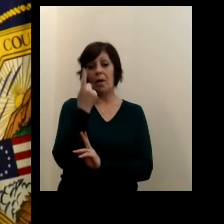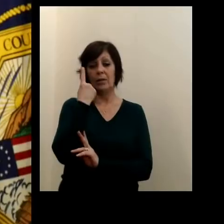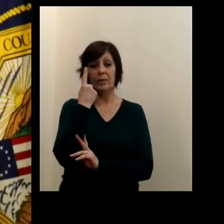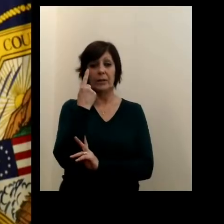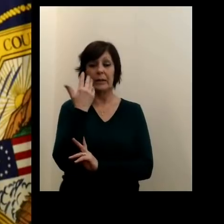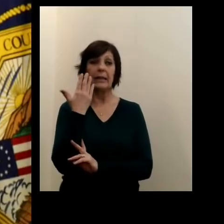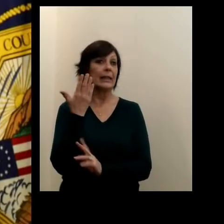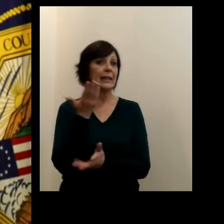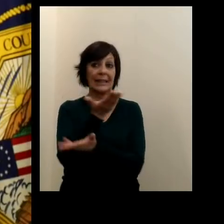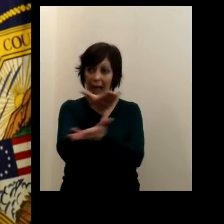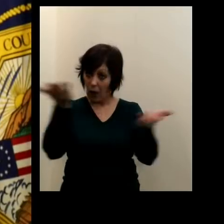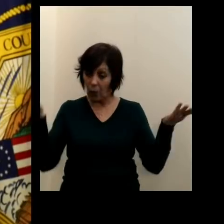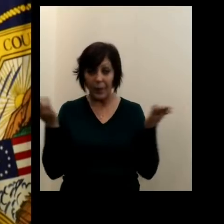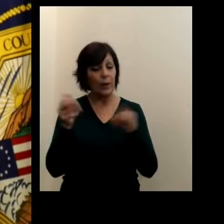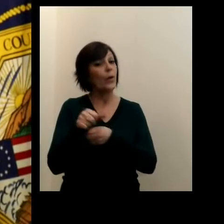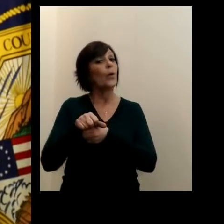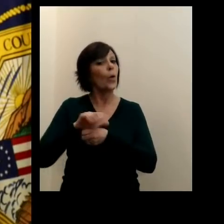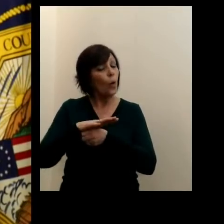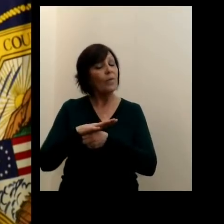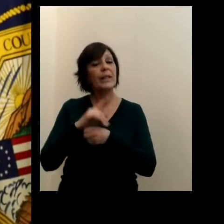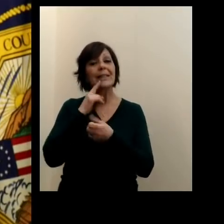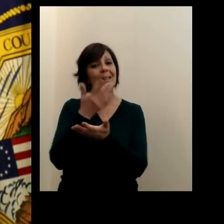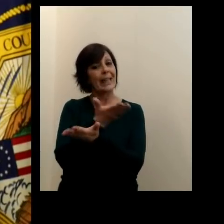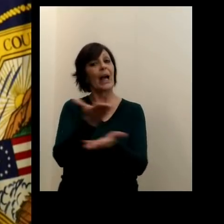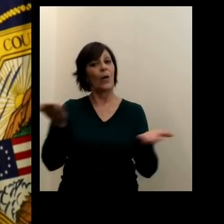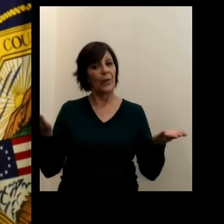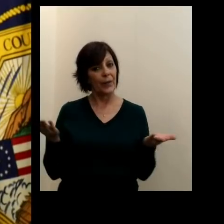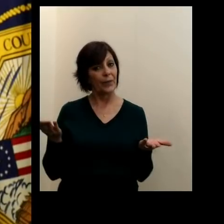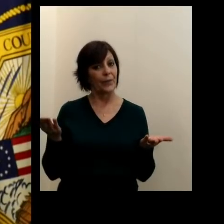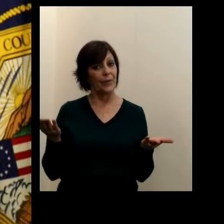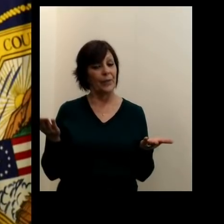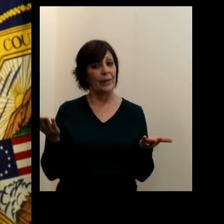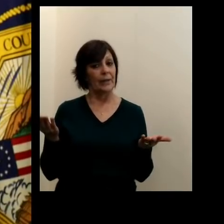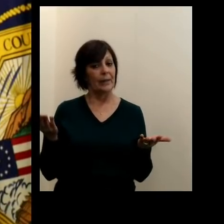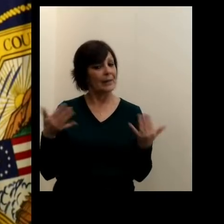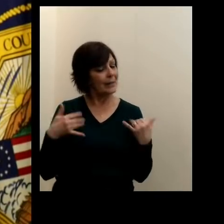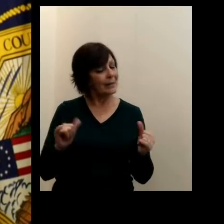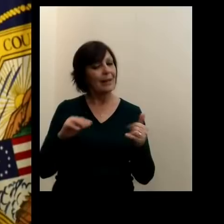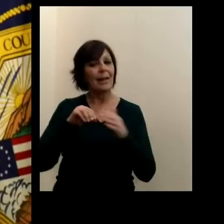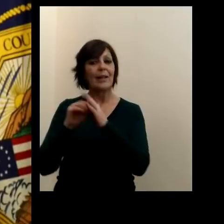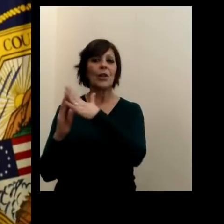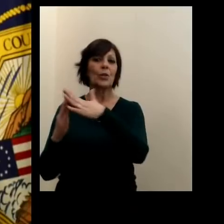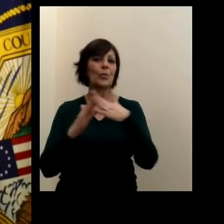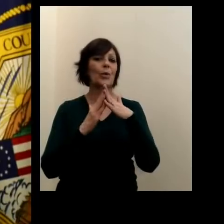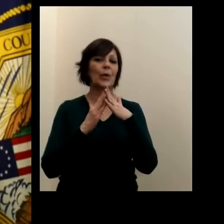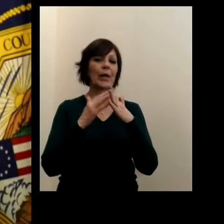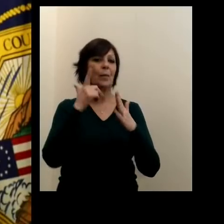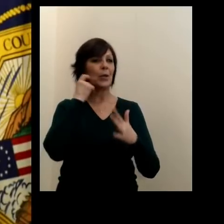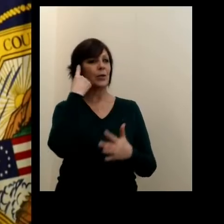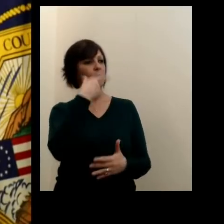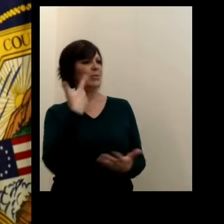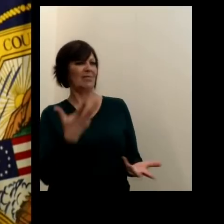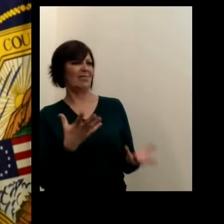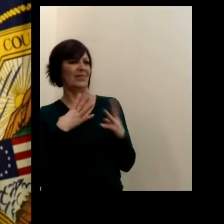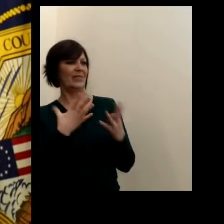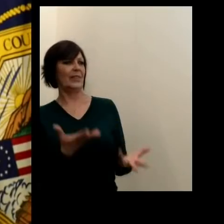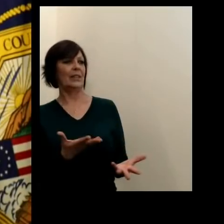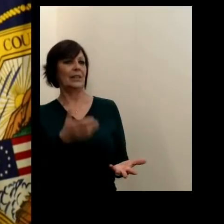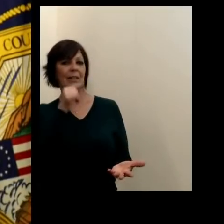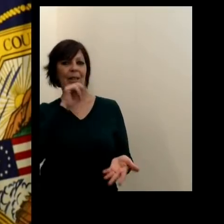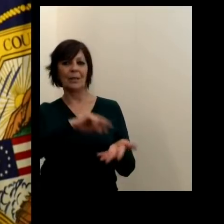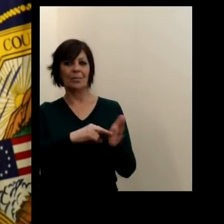there, that COVID-19 is still in our community, and just because somebody looks healthy doesn't mean they don't